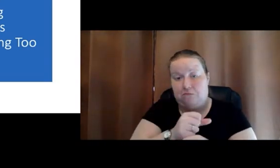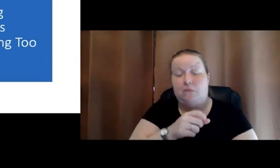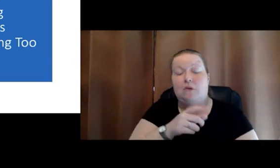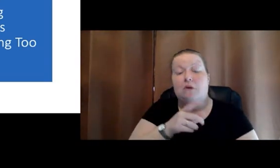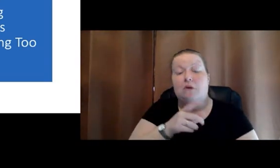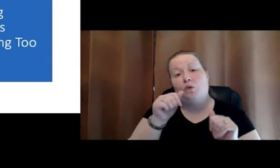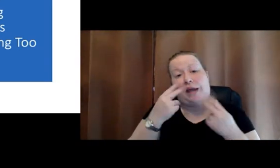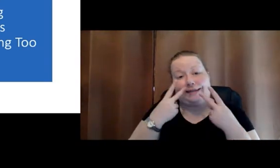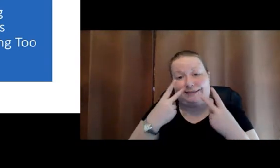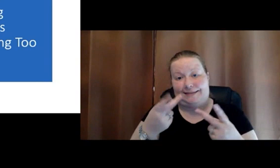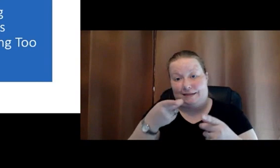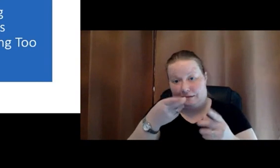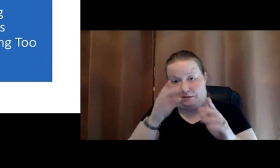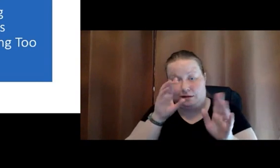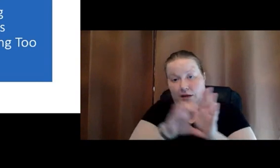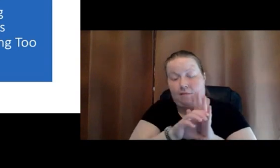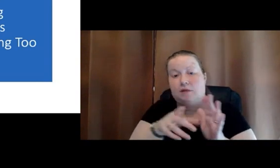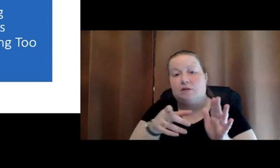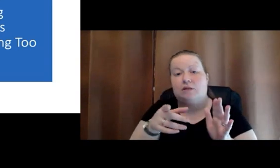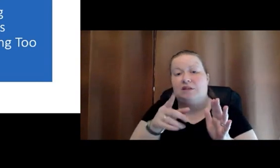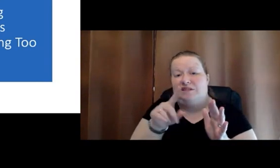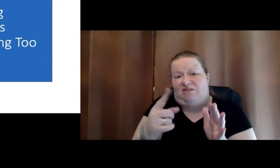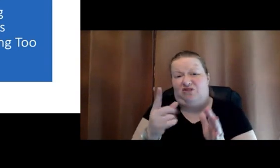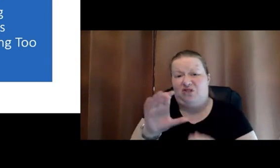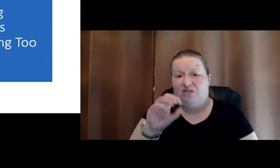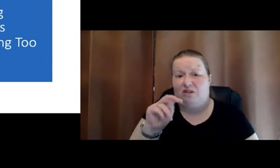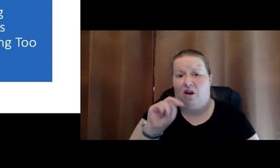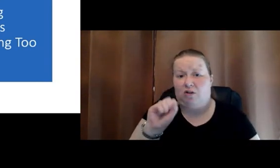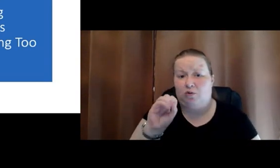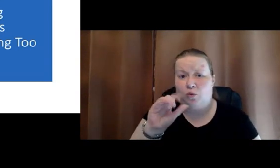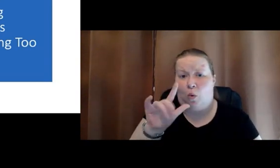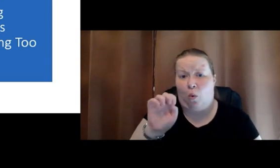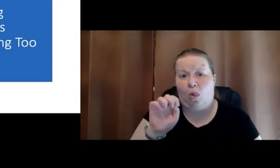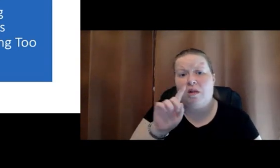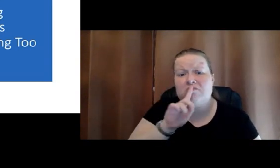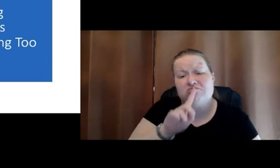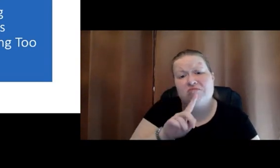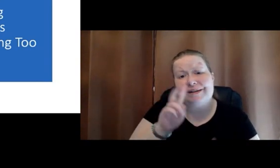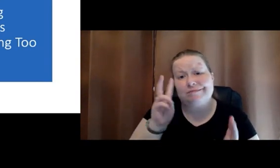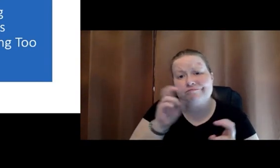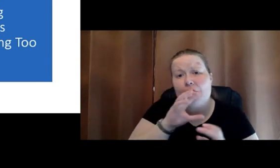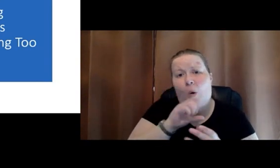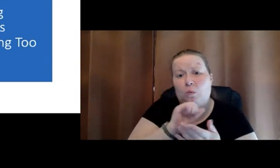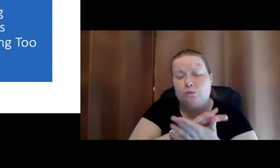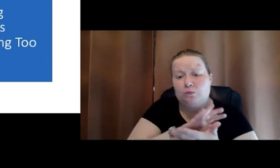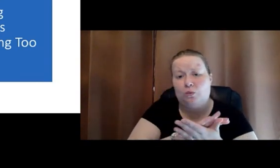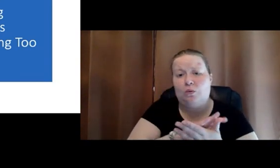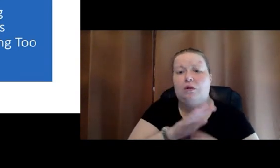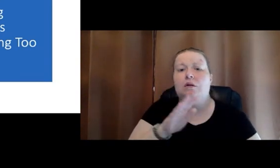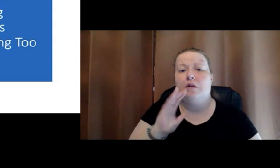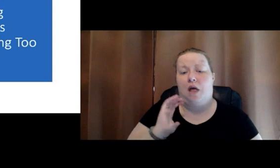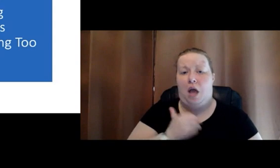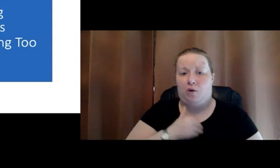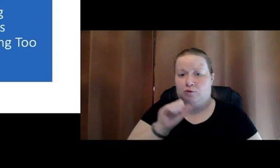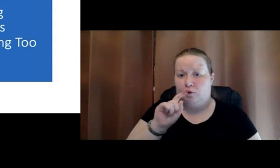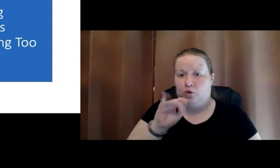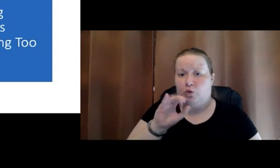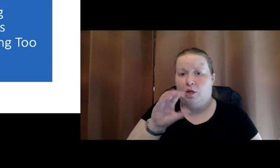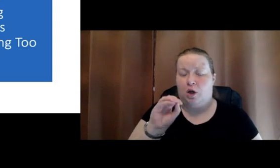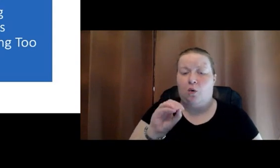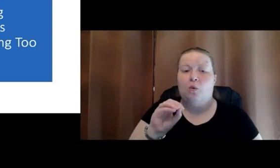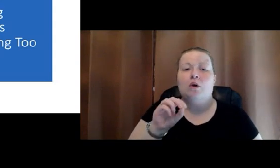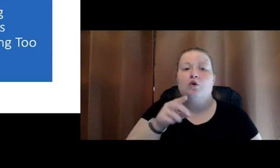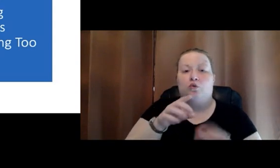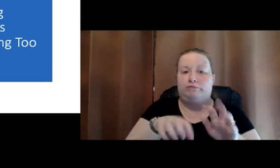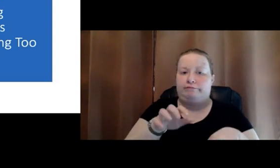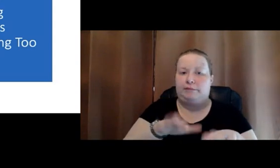that it's really just a console. It's actually pretty old school what RStudio is. You kind of type code in this